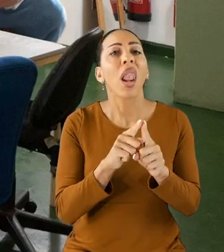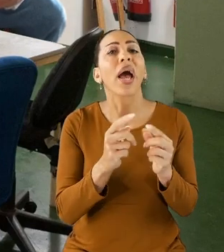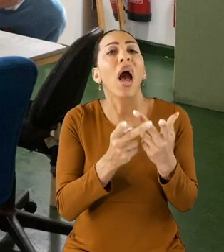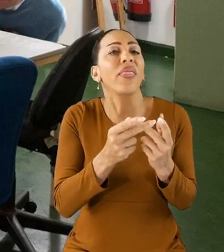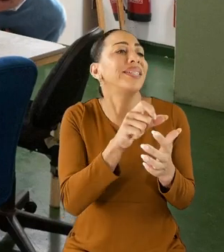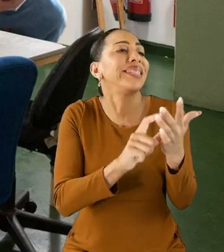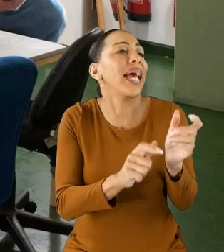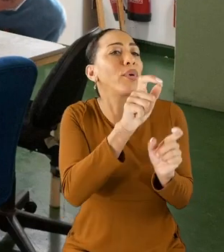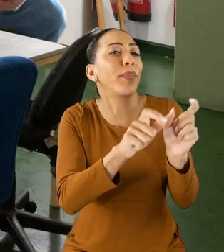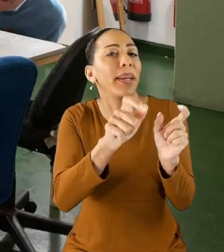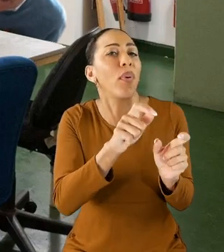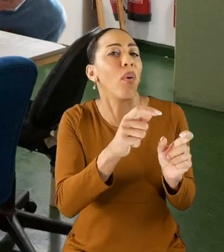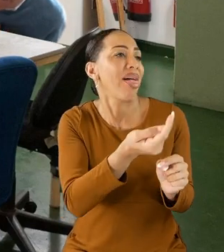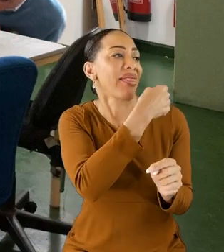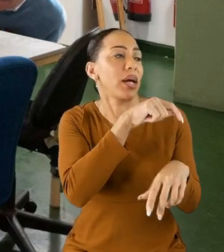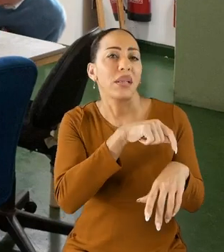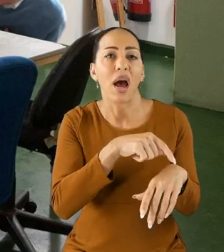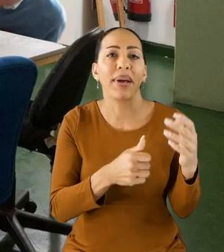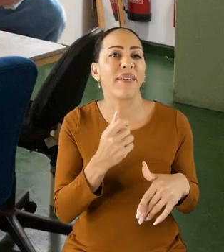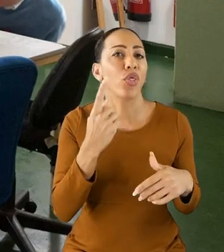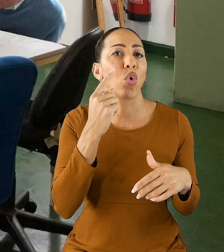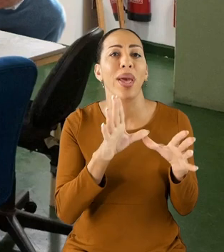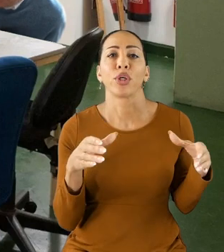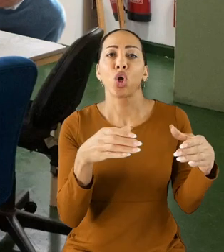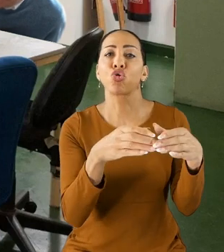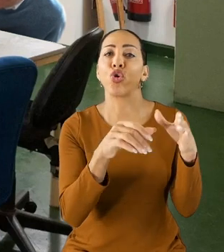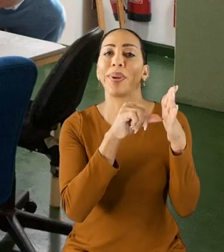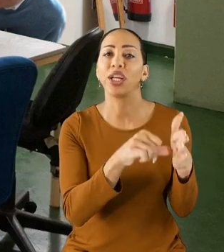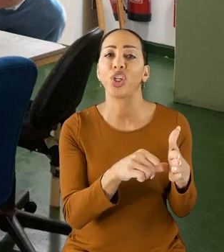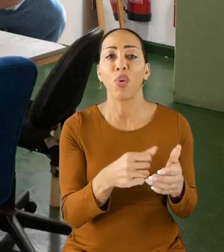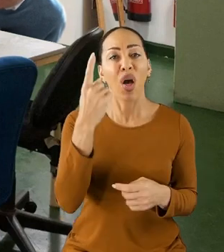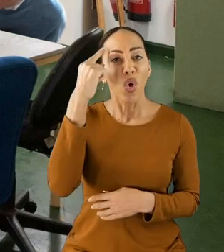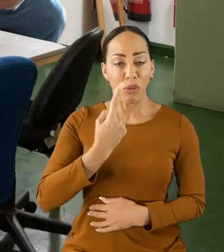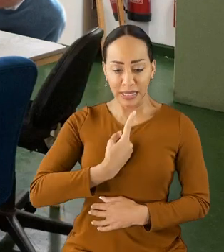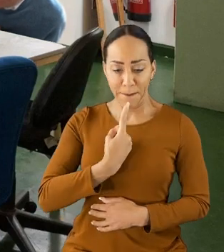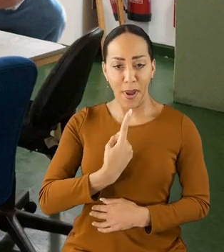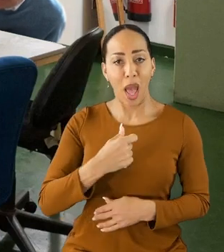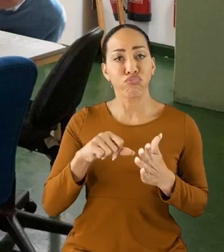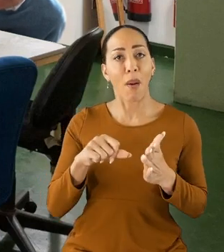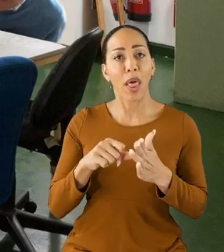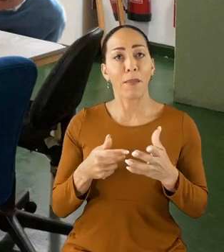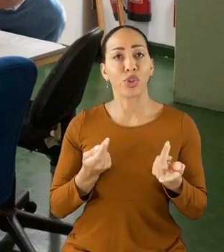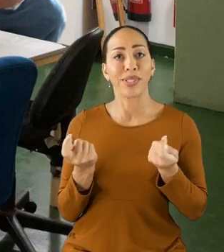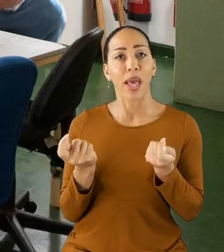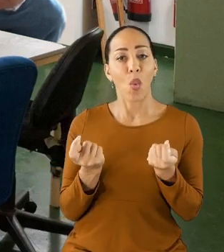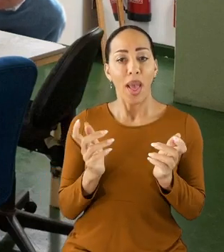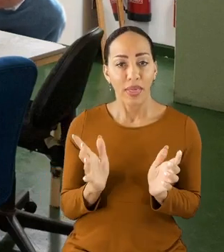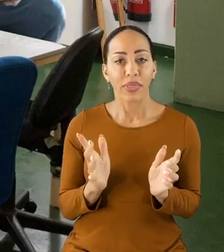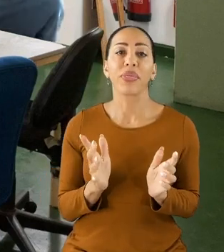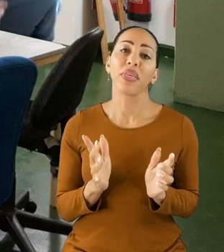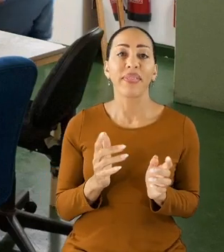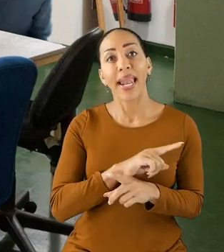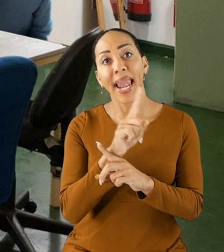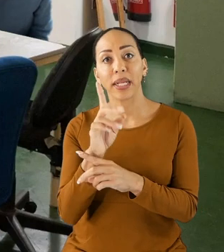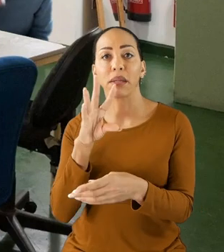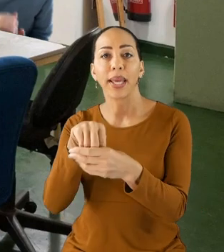and really I didn't like a lot of disabled people growing up at that time, I didn't see it as a collective issue. It was my individual problem